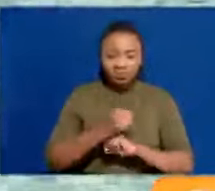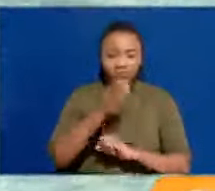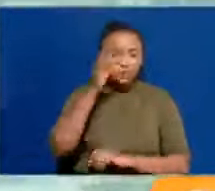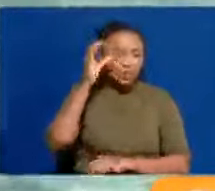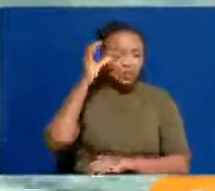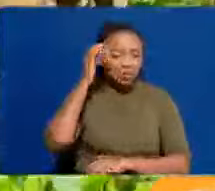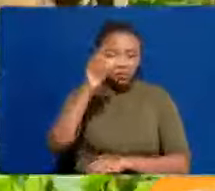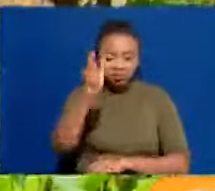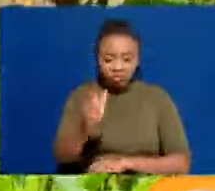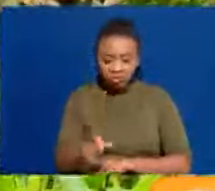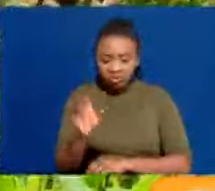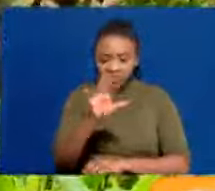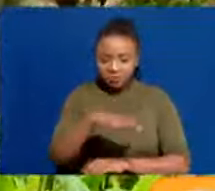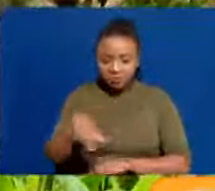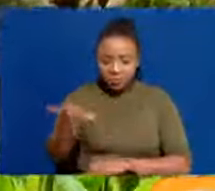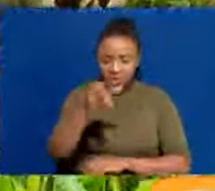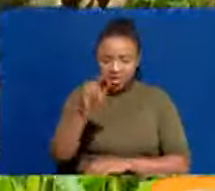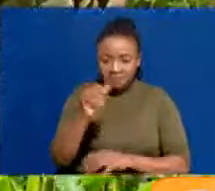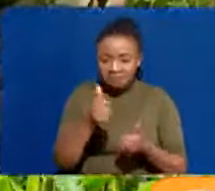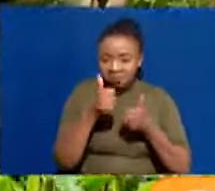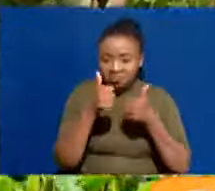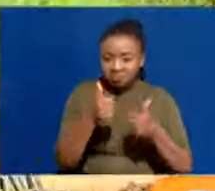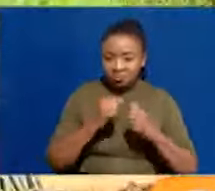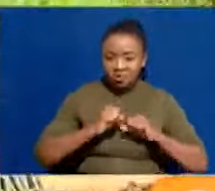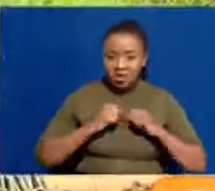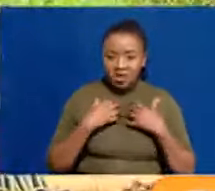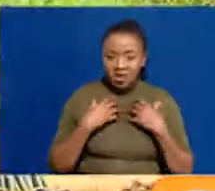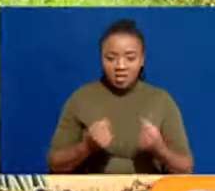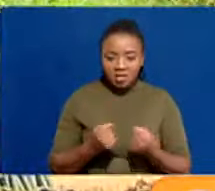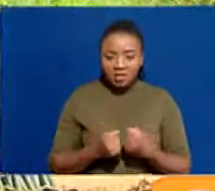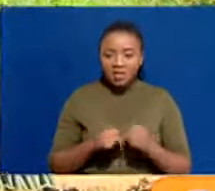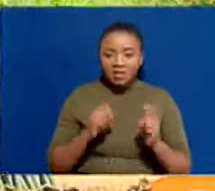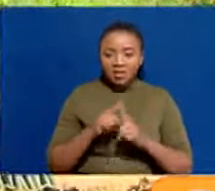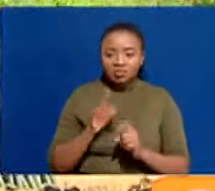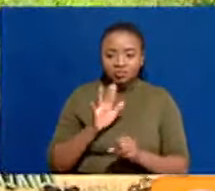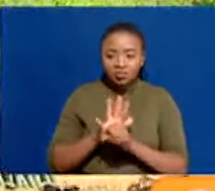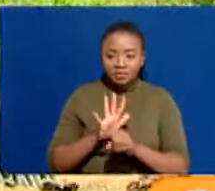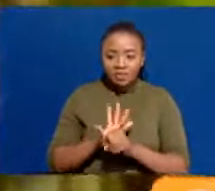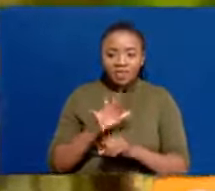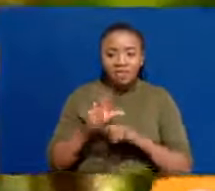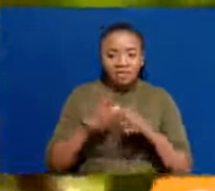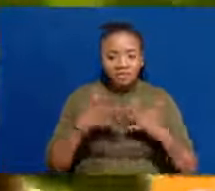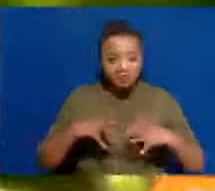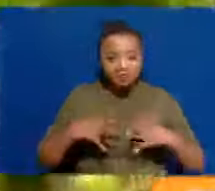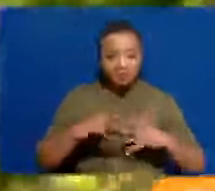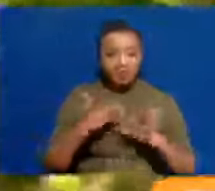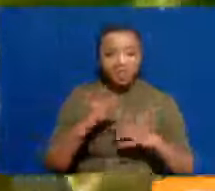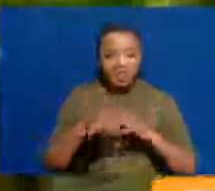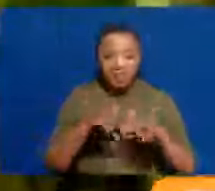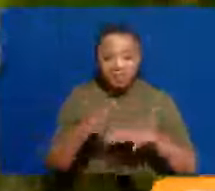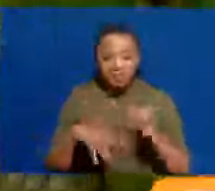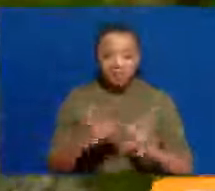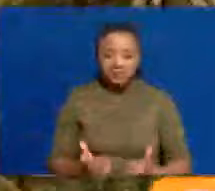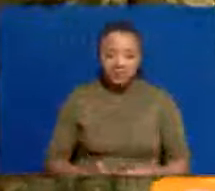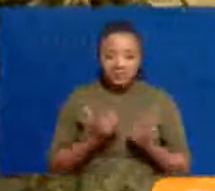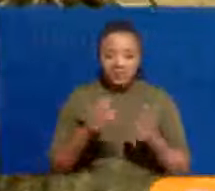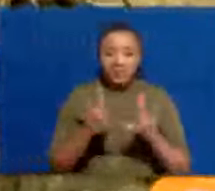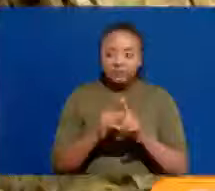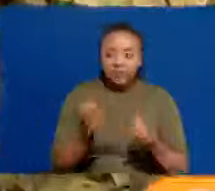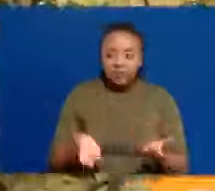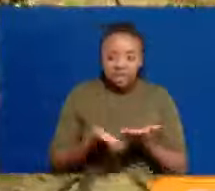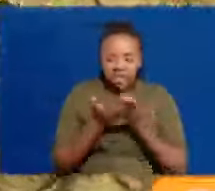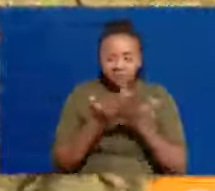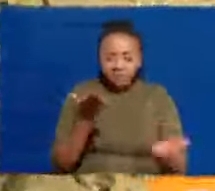healthy. Mangroves provide an essential habitat for thousands of species. In addition, they also stabilize